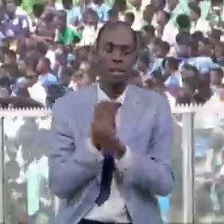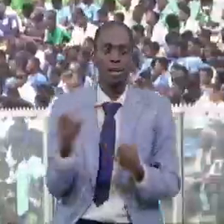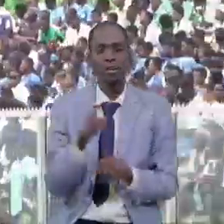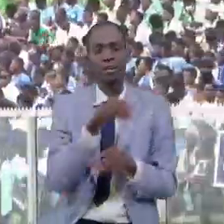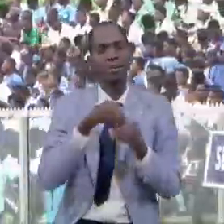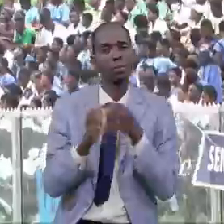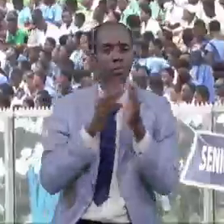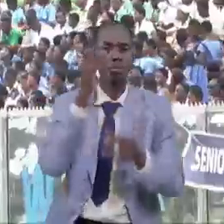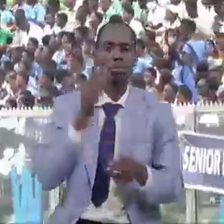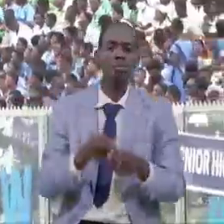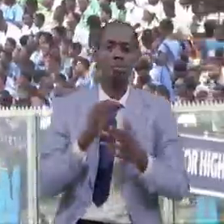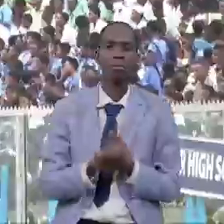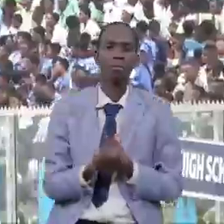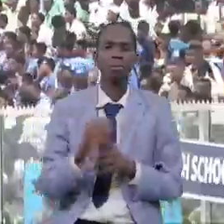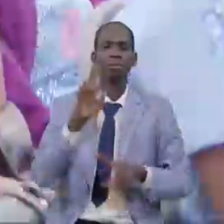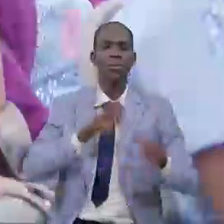Amen. Give me a good amen. Amen.